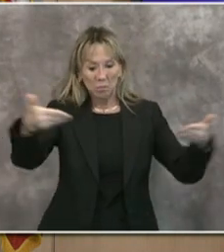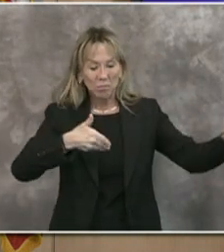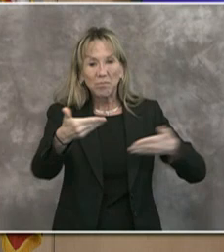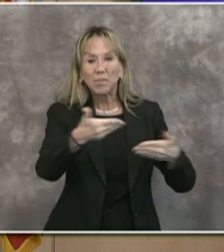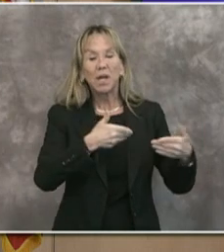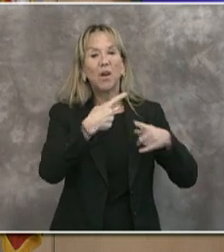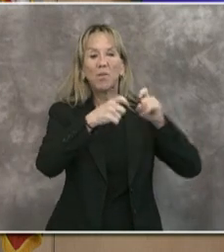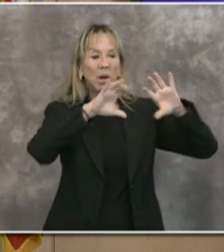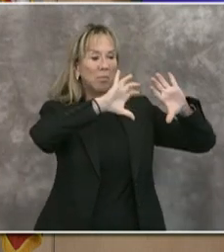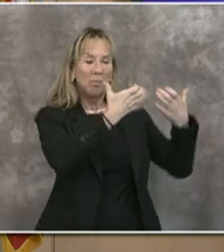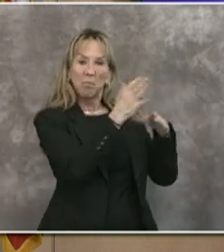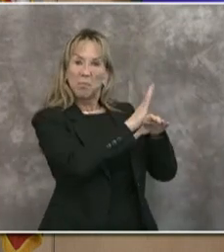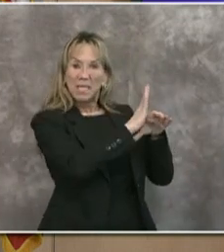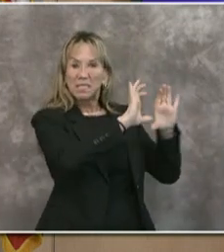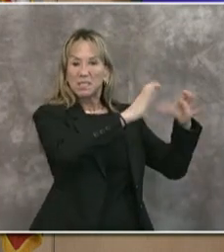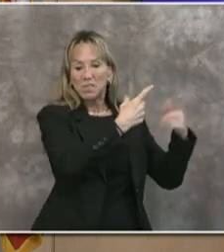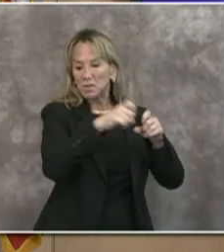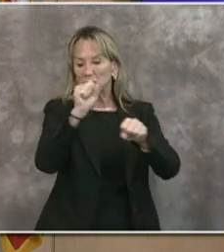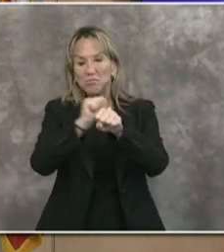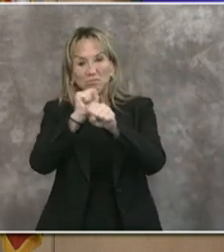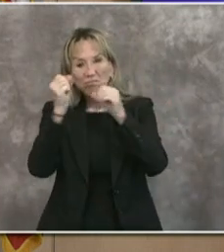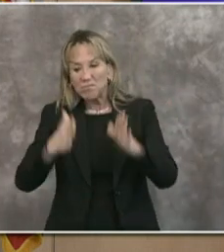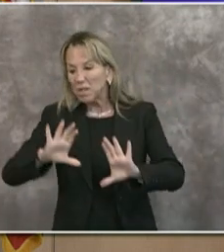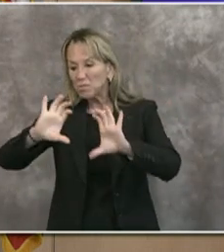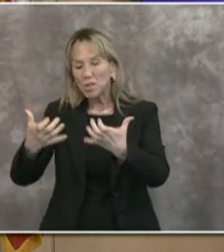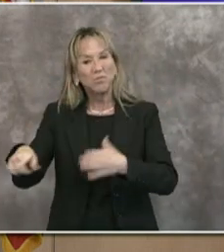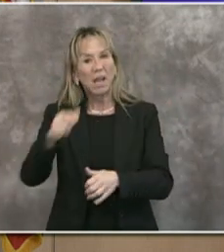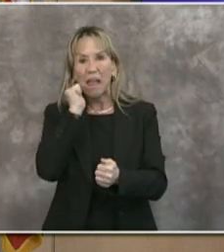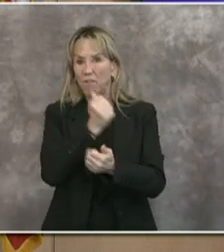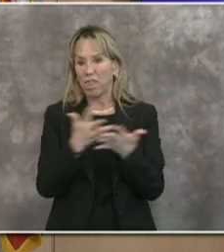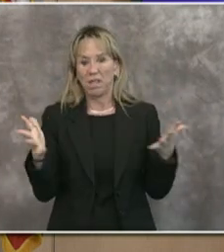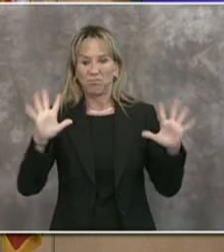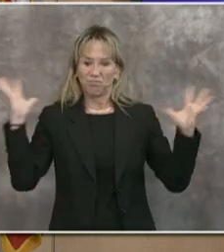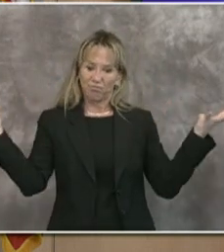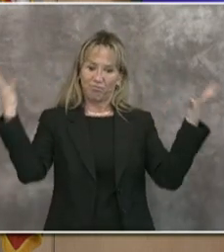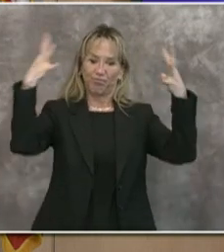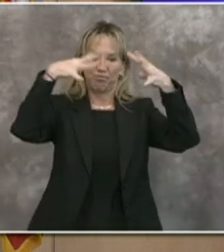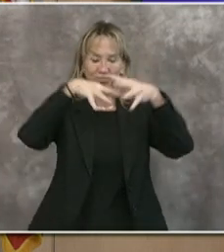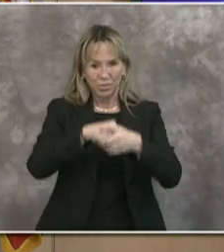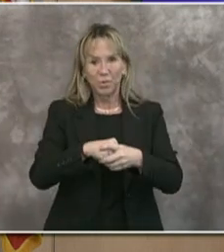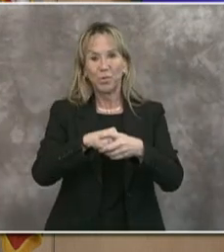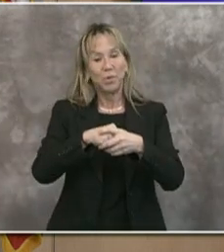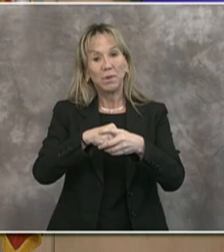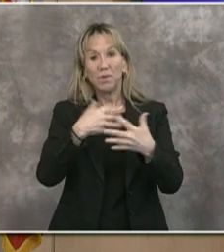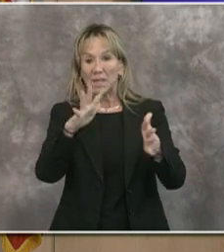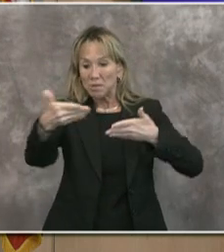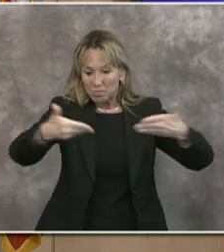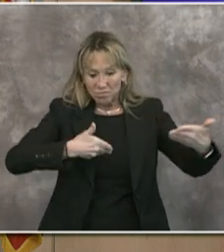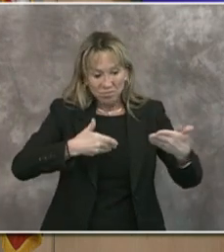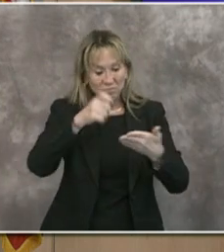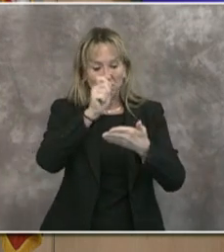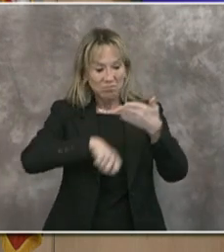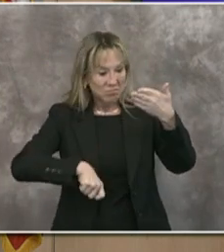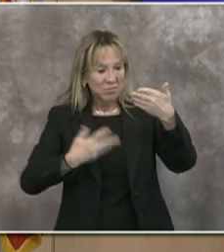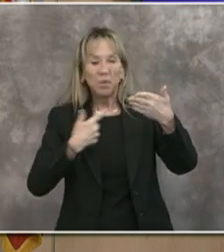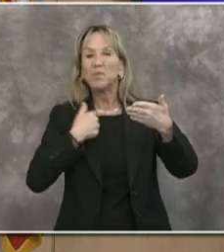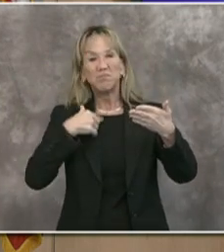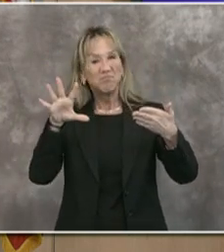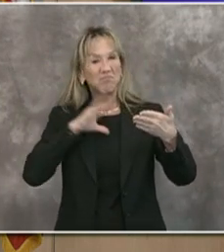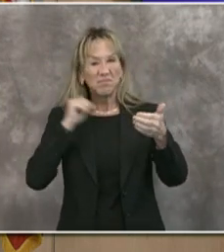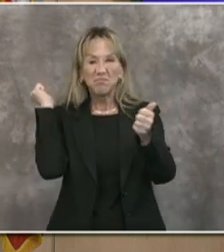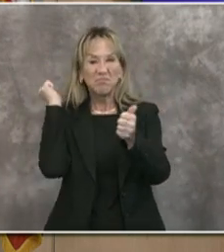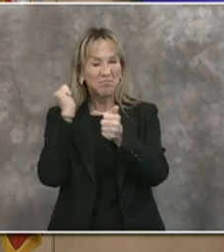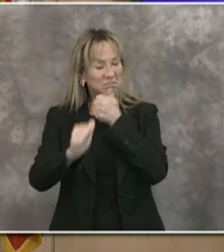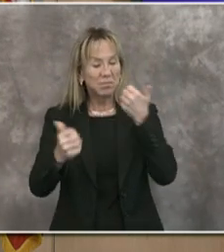the chamber groups to labor groups and everything in between. I want to thank all of my colleagues for providing input